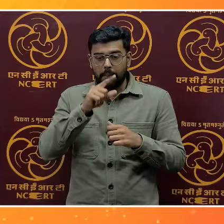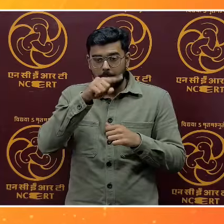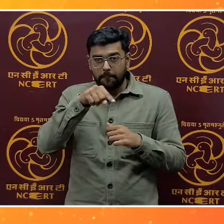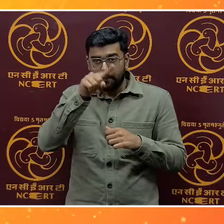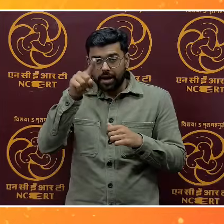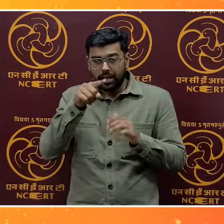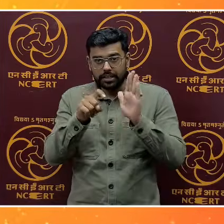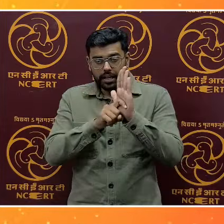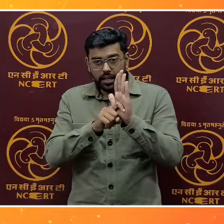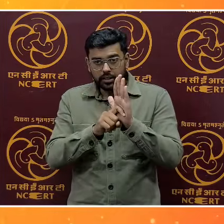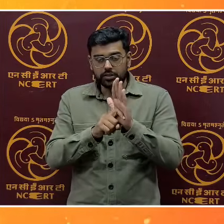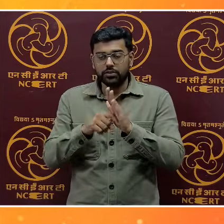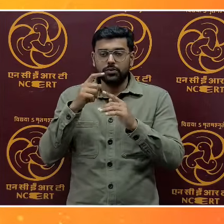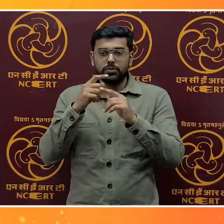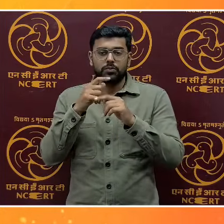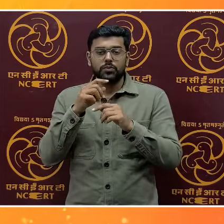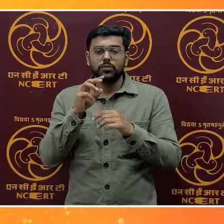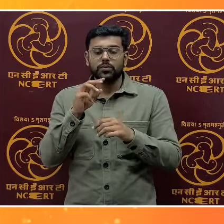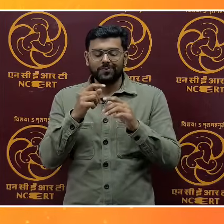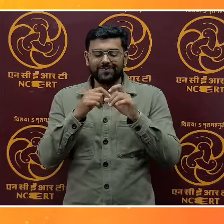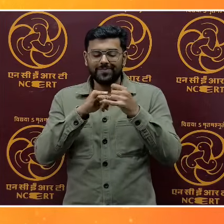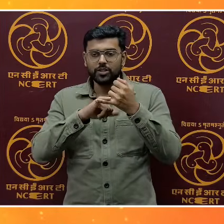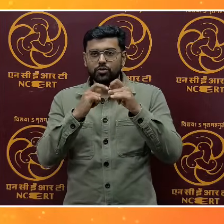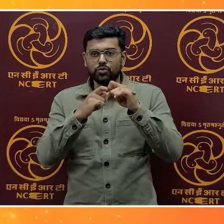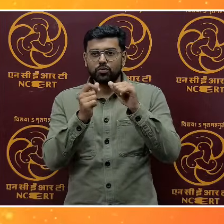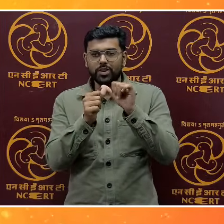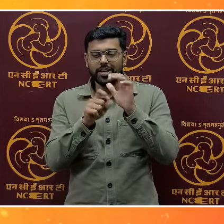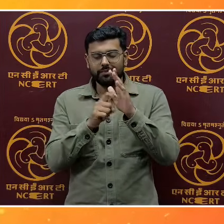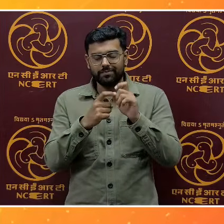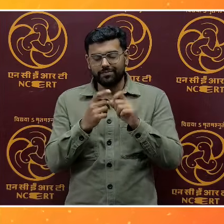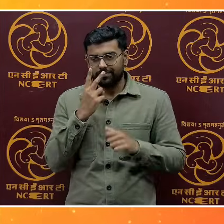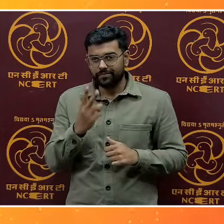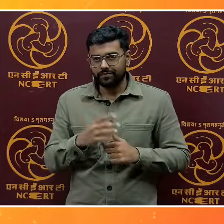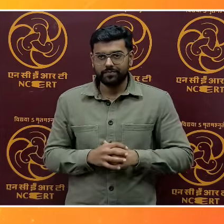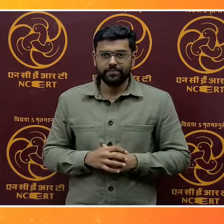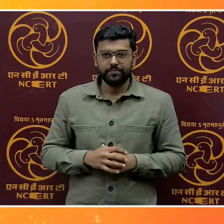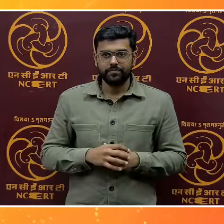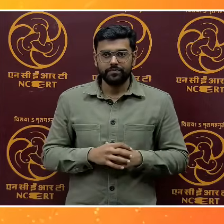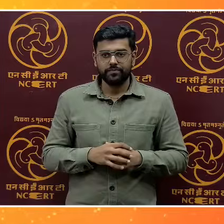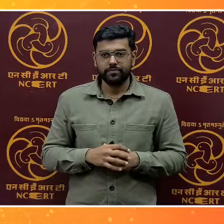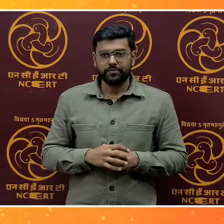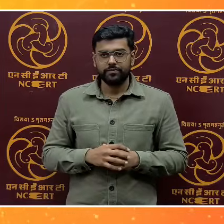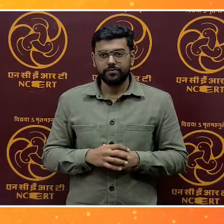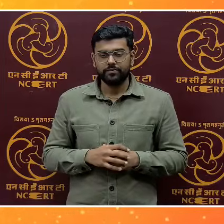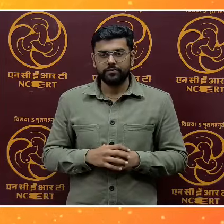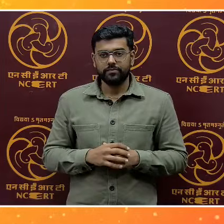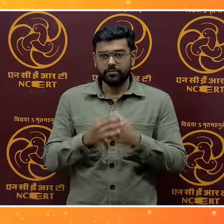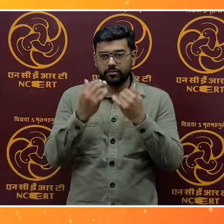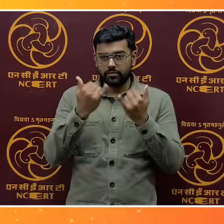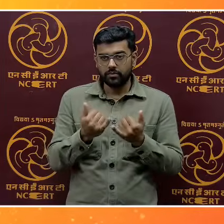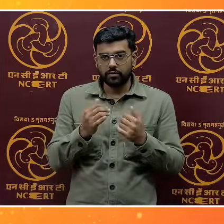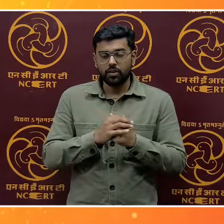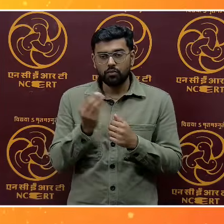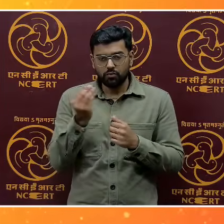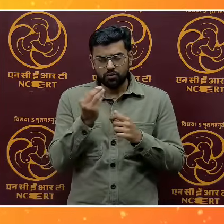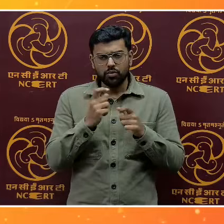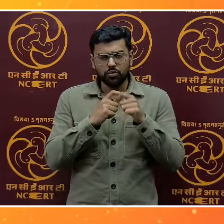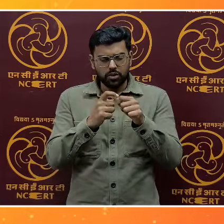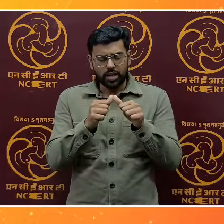formula to calculate volume of cone. Alright? Okay. Okay. Now, let us do some questions